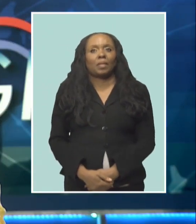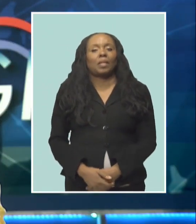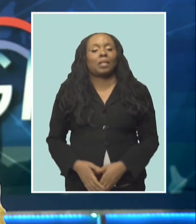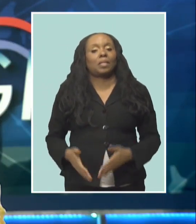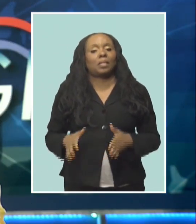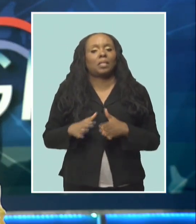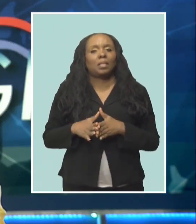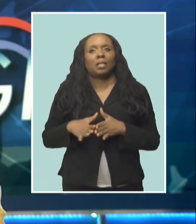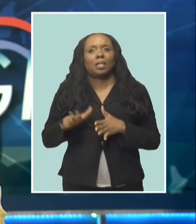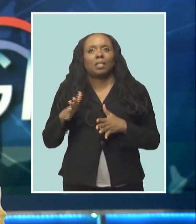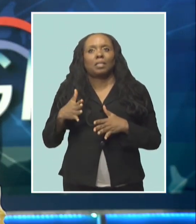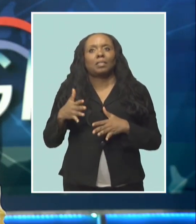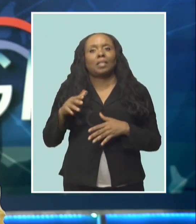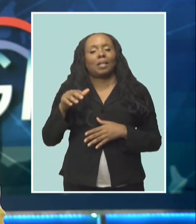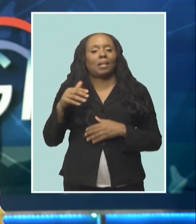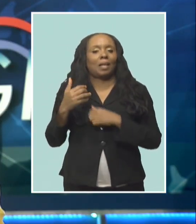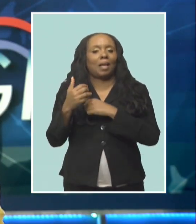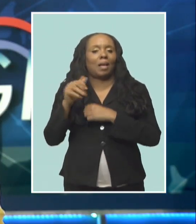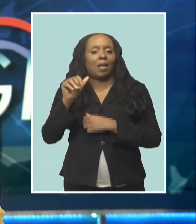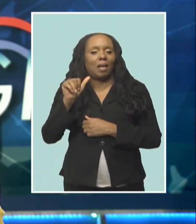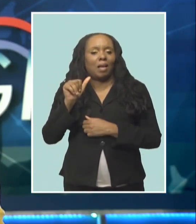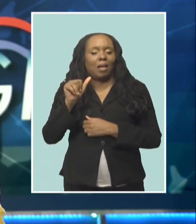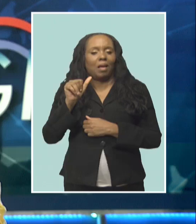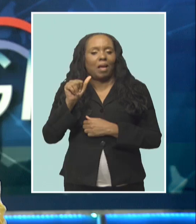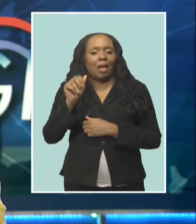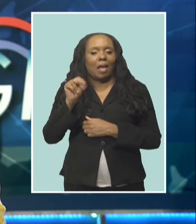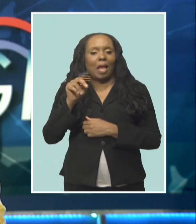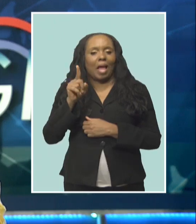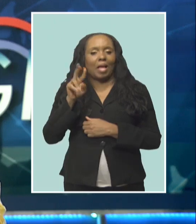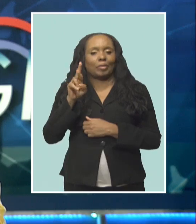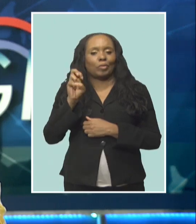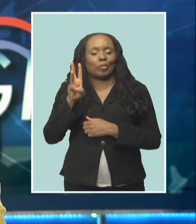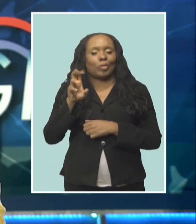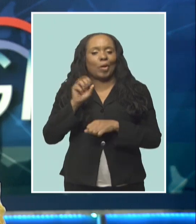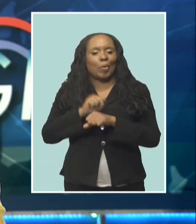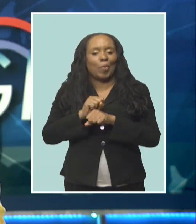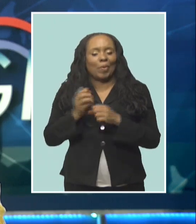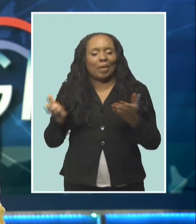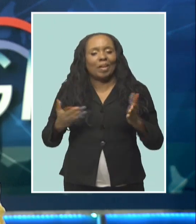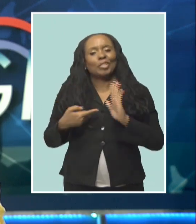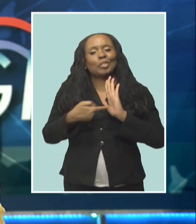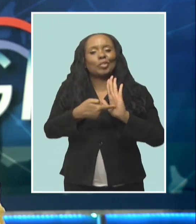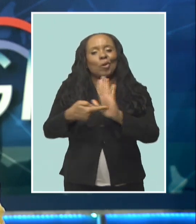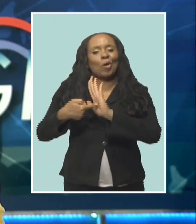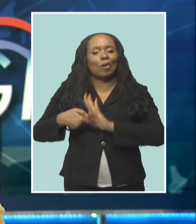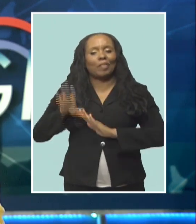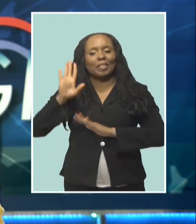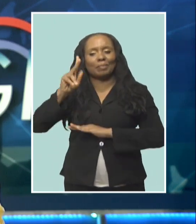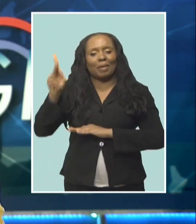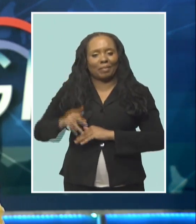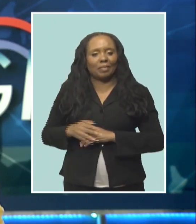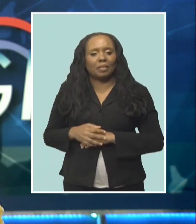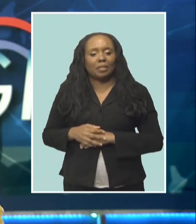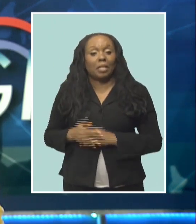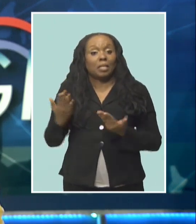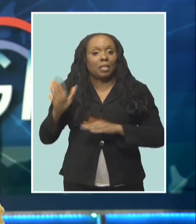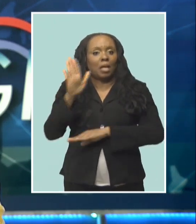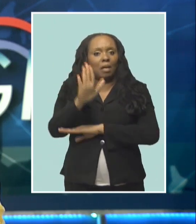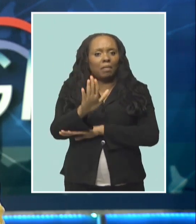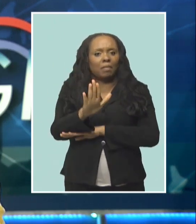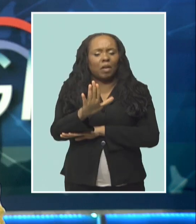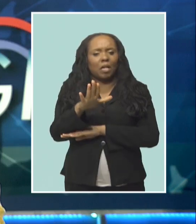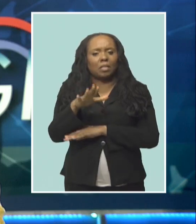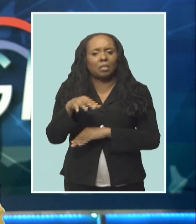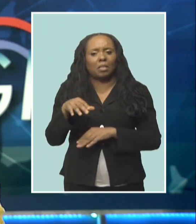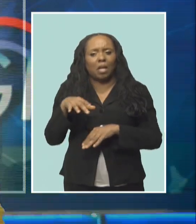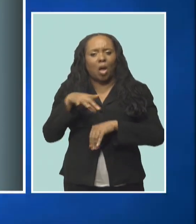Thank you, Andrew, showing off his home parish of St. Joseph. A minor earthquake was recorded to the west of Barbados this afternoon.